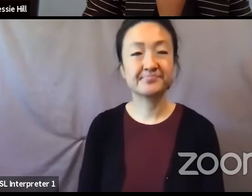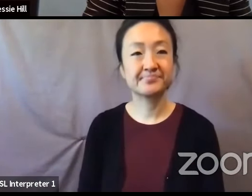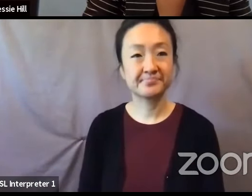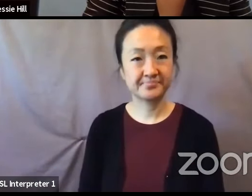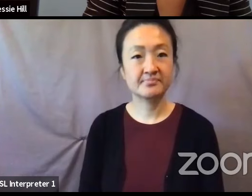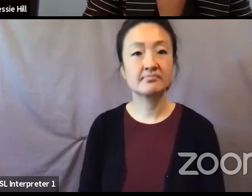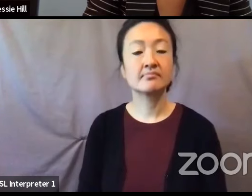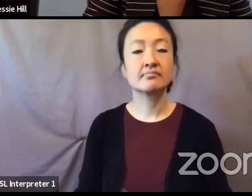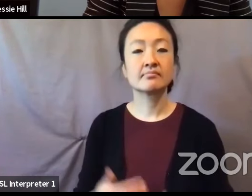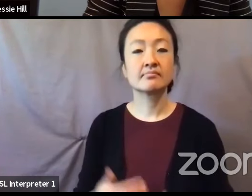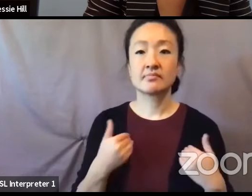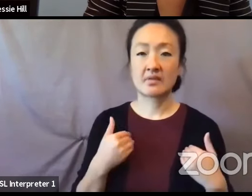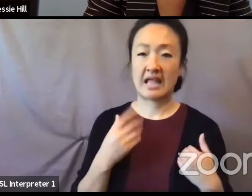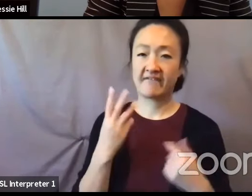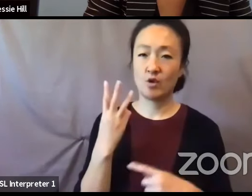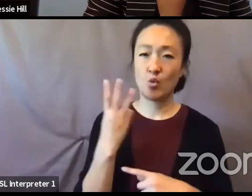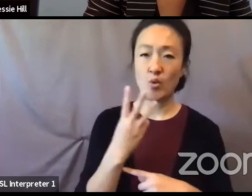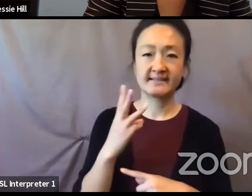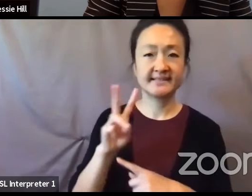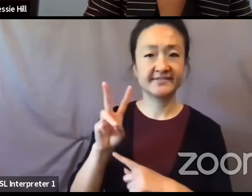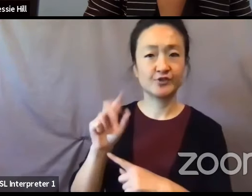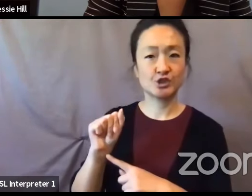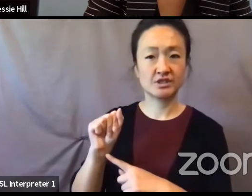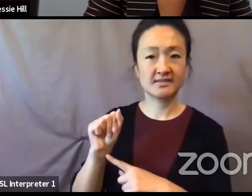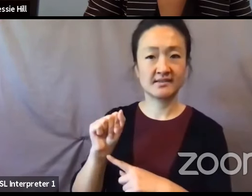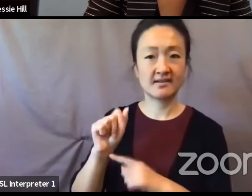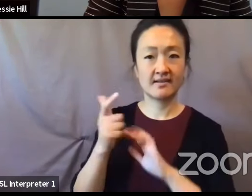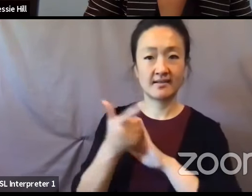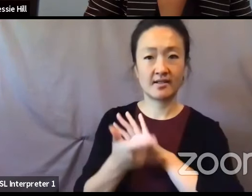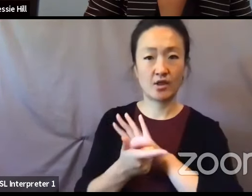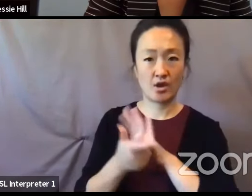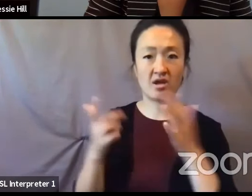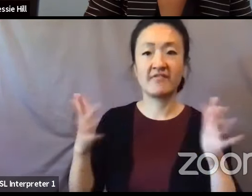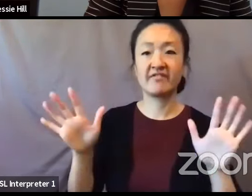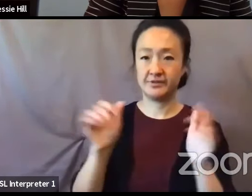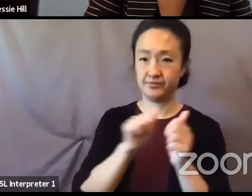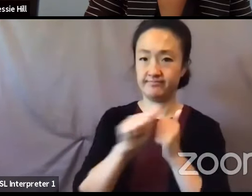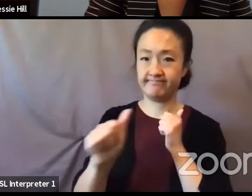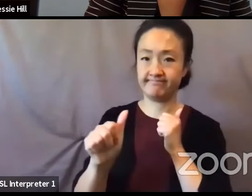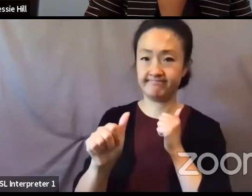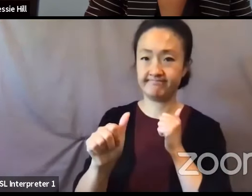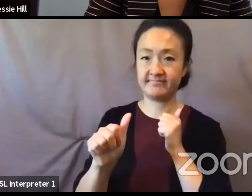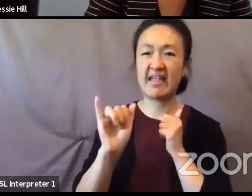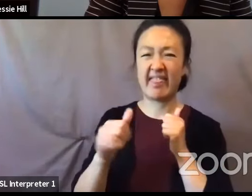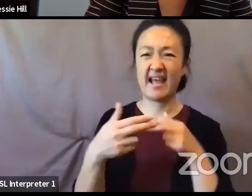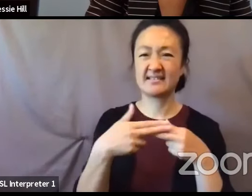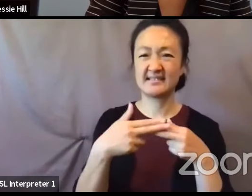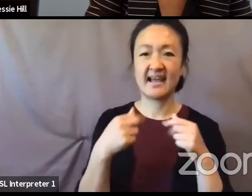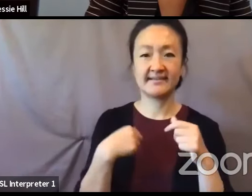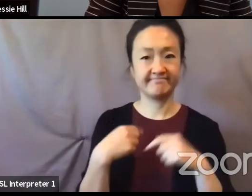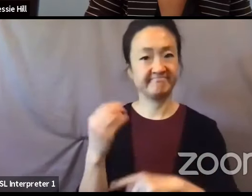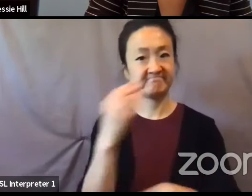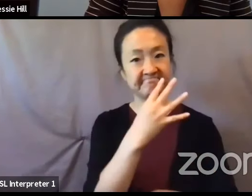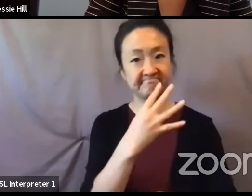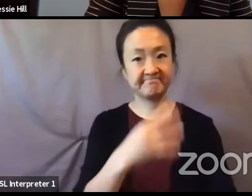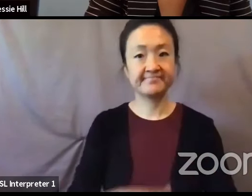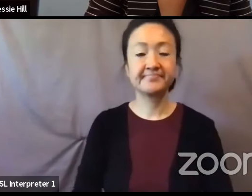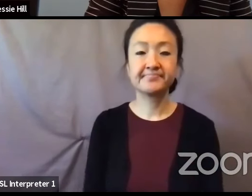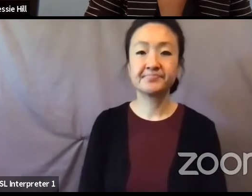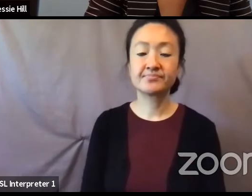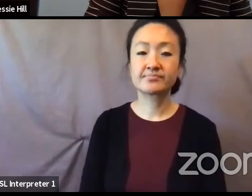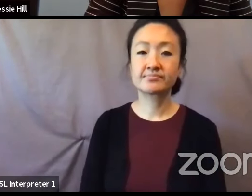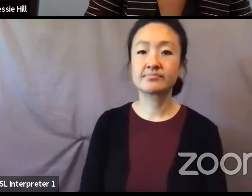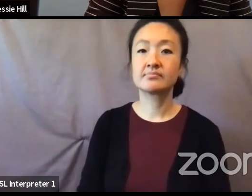There's a West Virginia law that has been passed. It's on that slide that